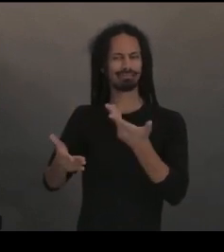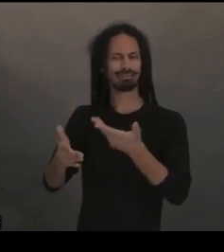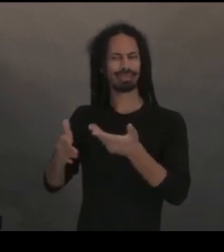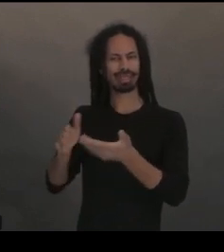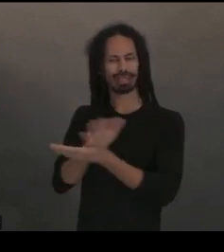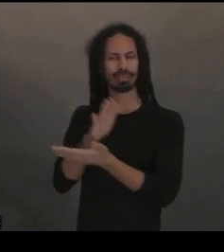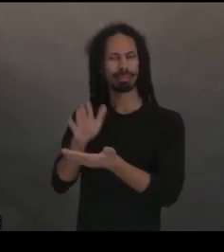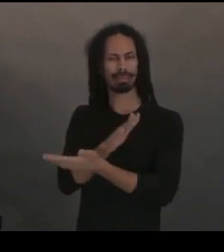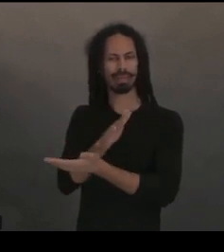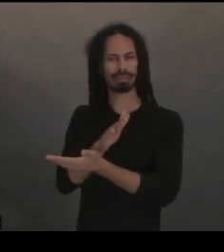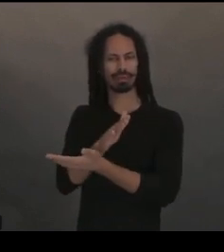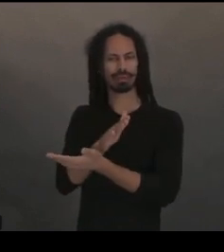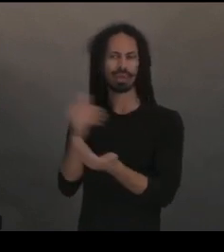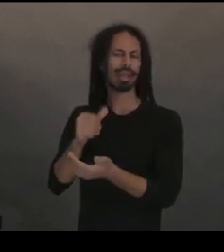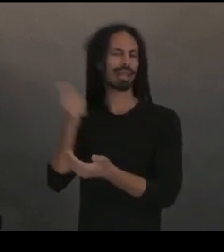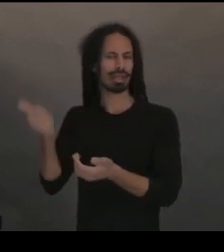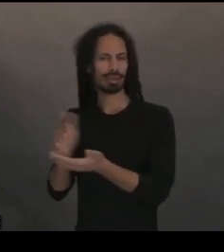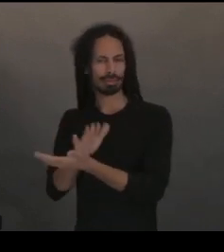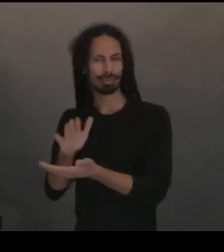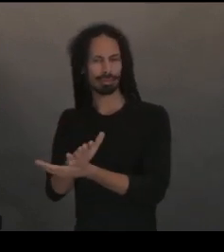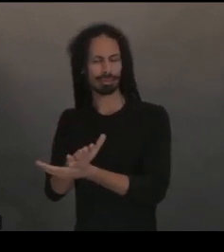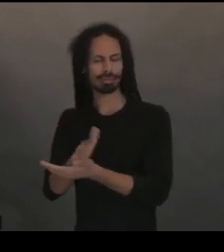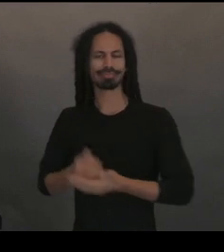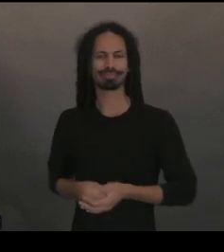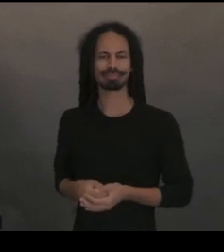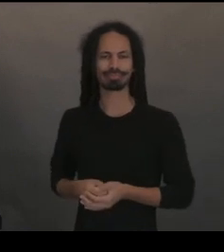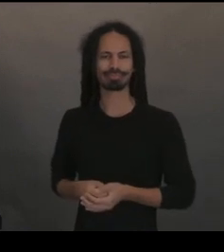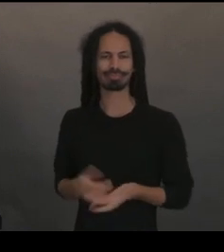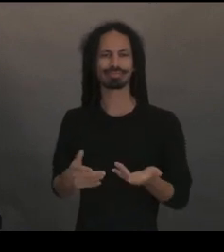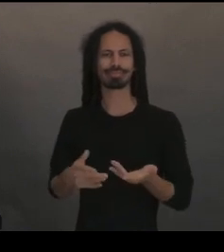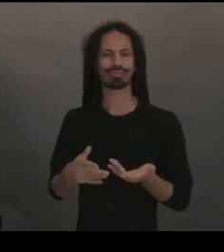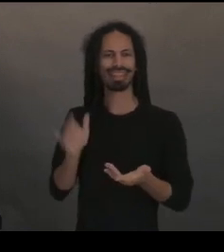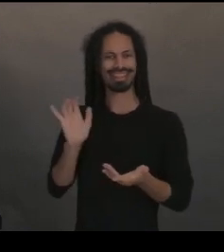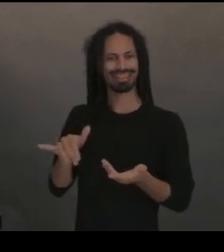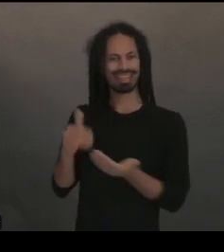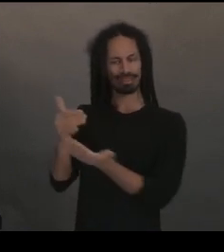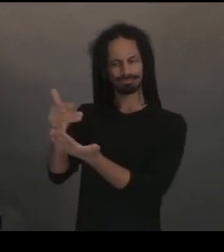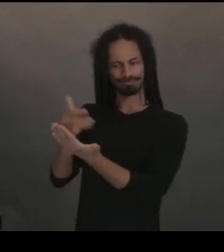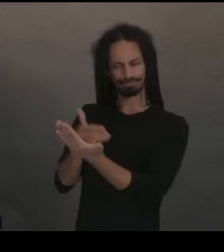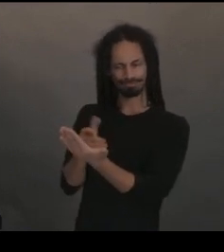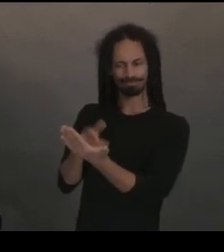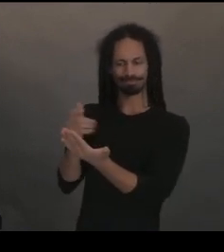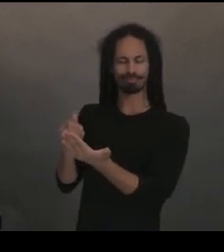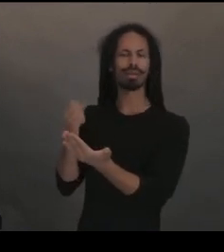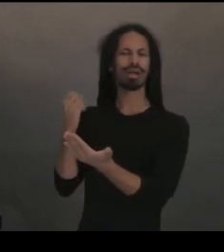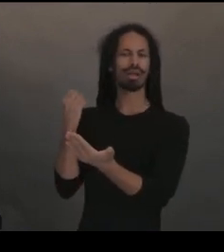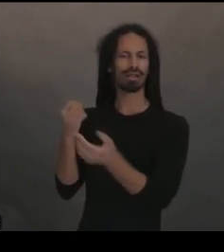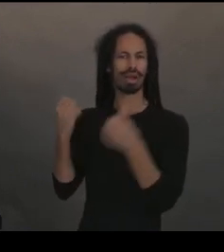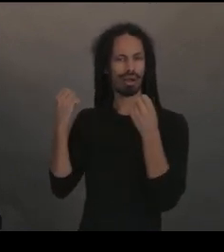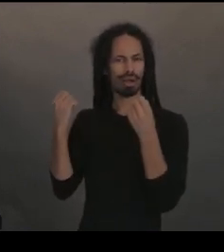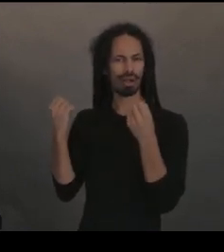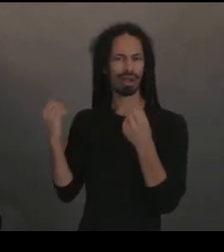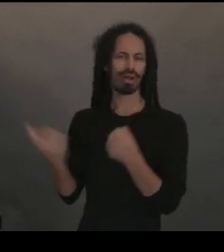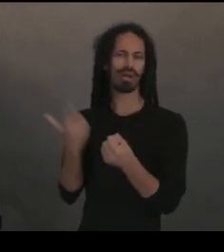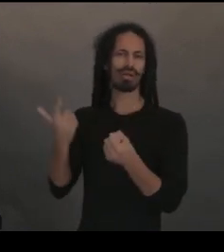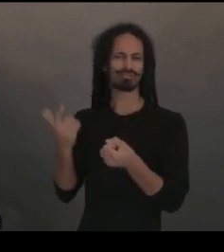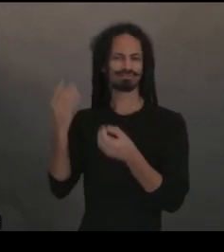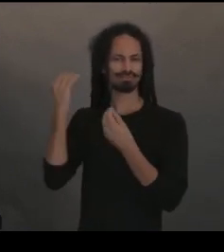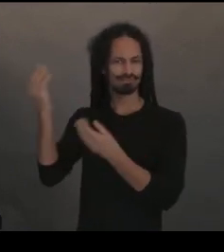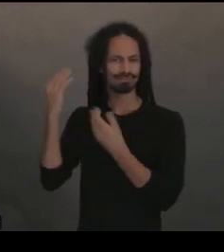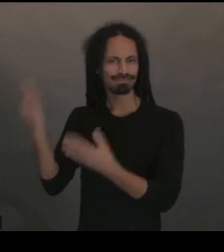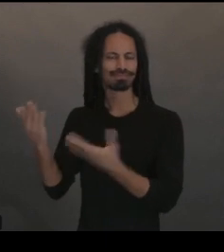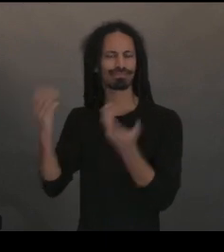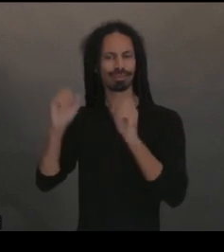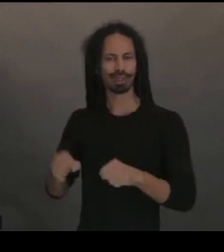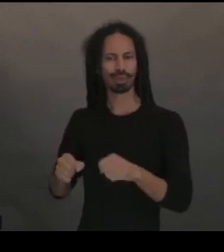They provide all the information that the reader needs to find the source so that the reader is able to look up